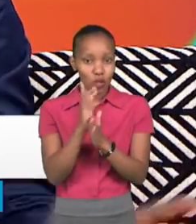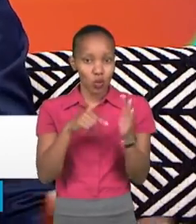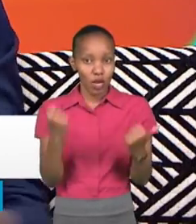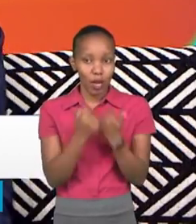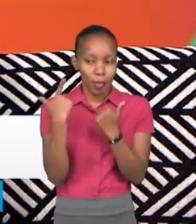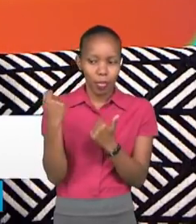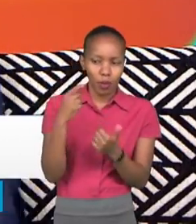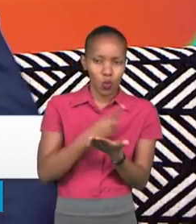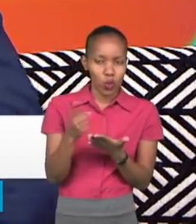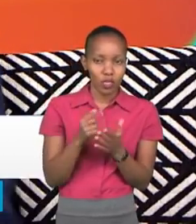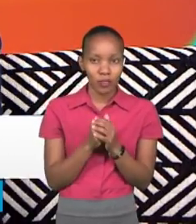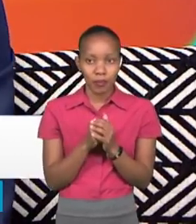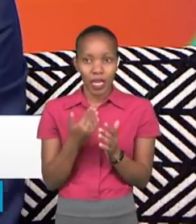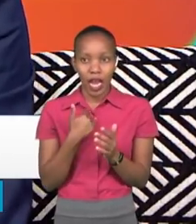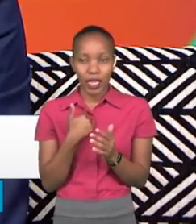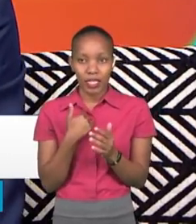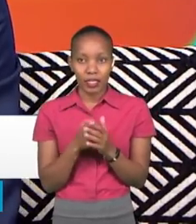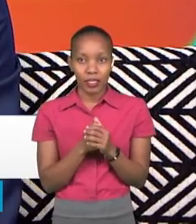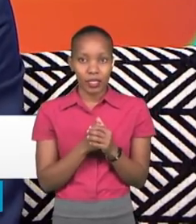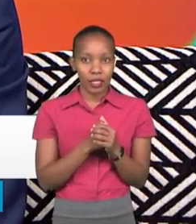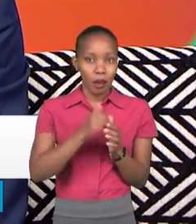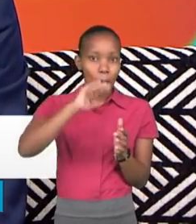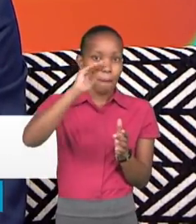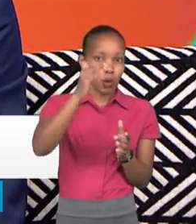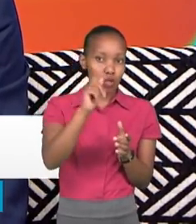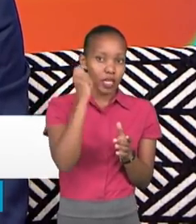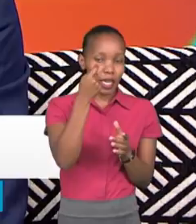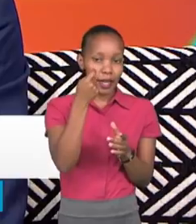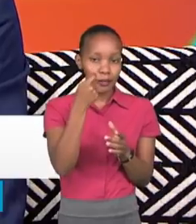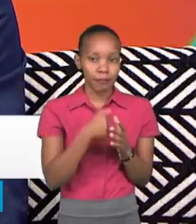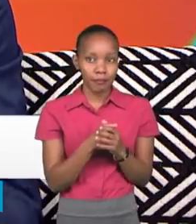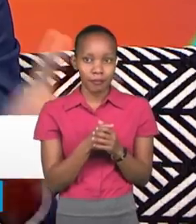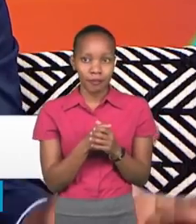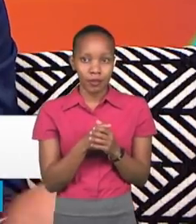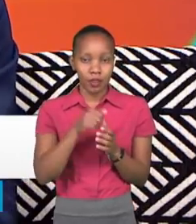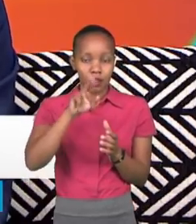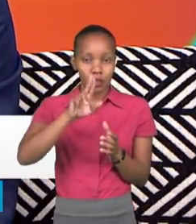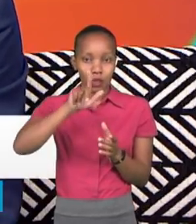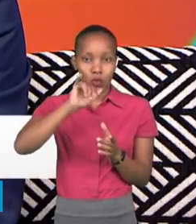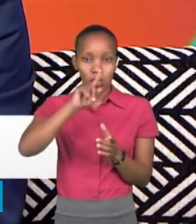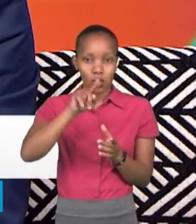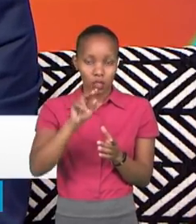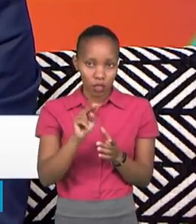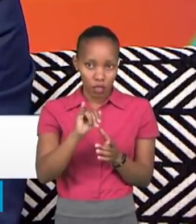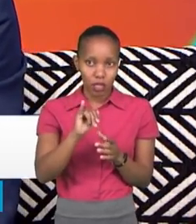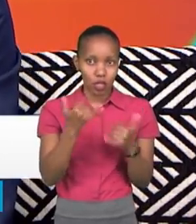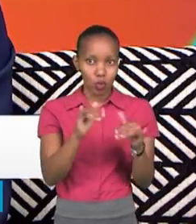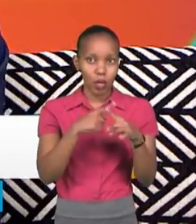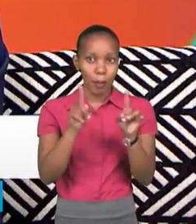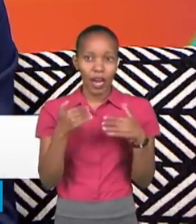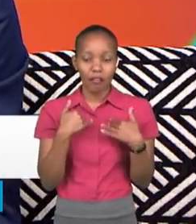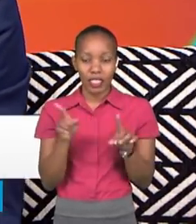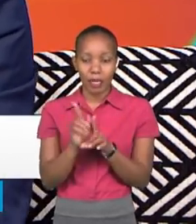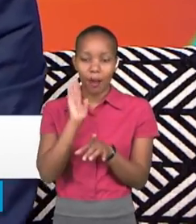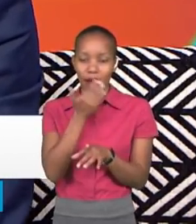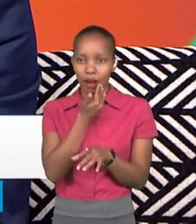few weeks ago where we had Mount Kenya going to Ulinzi in Nakuru to play a match, but they had the same colors of